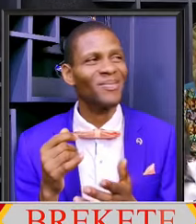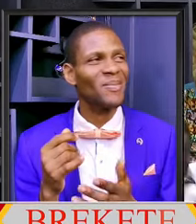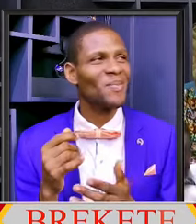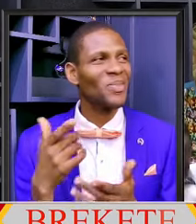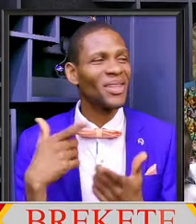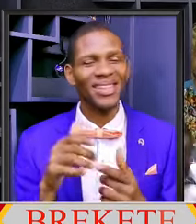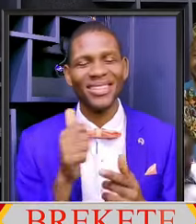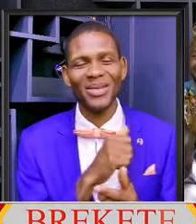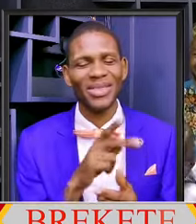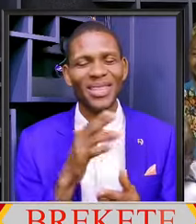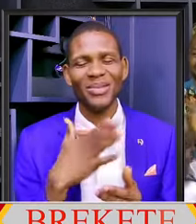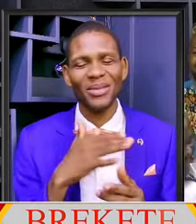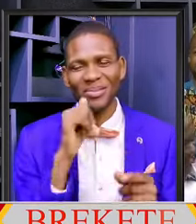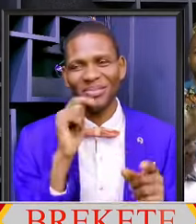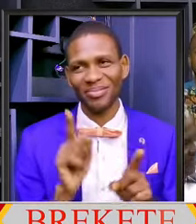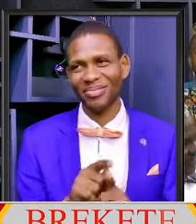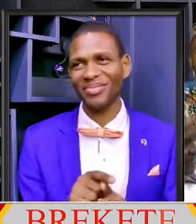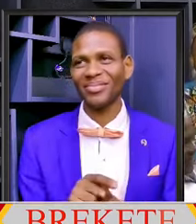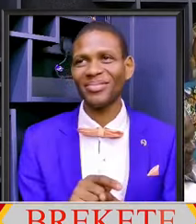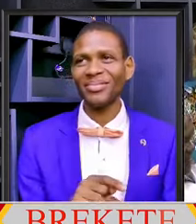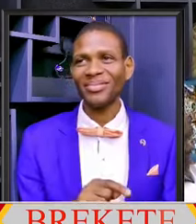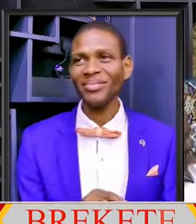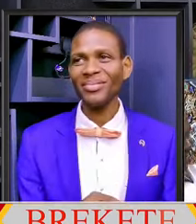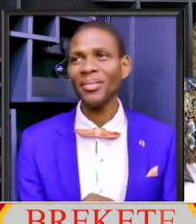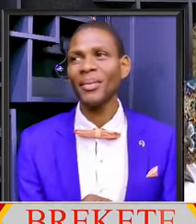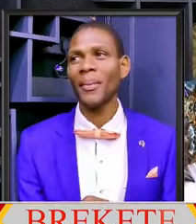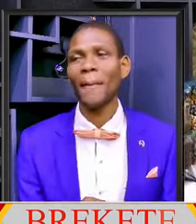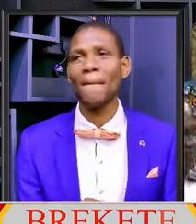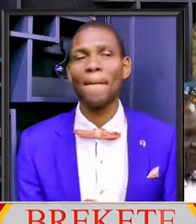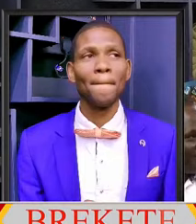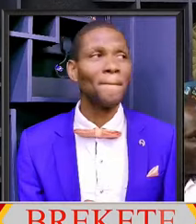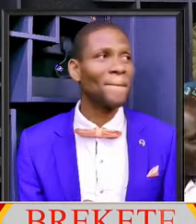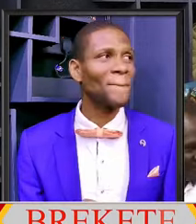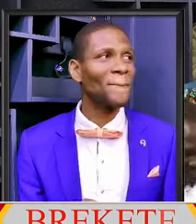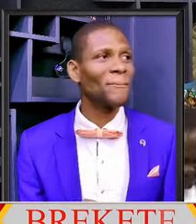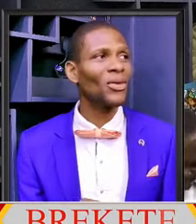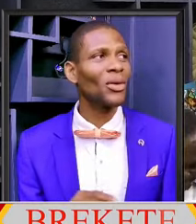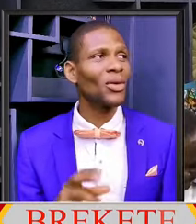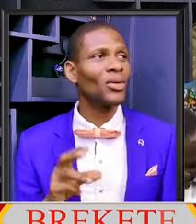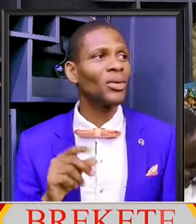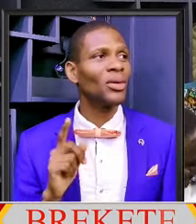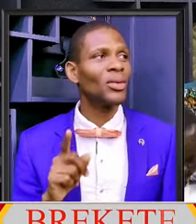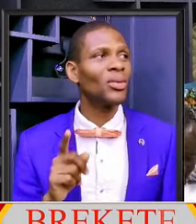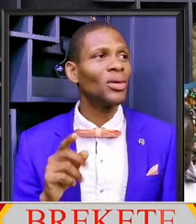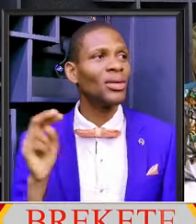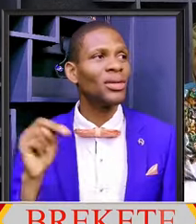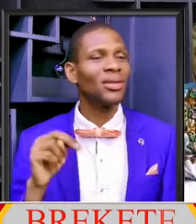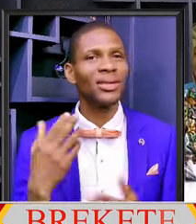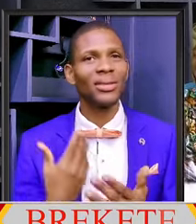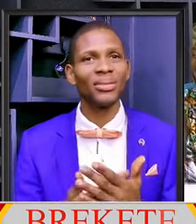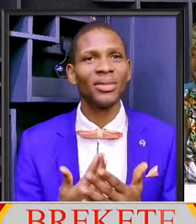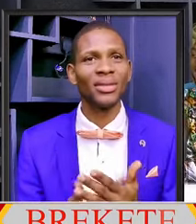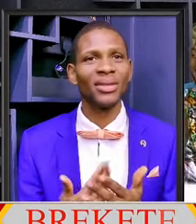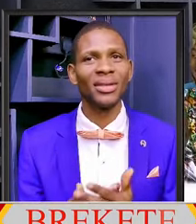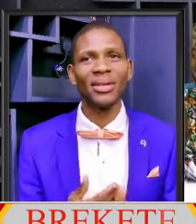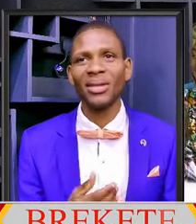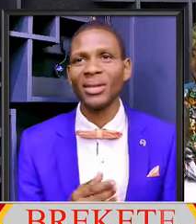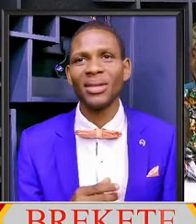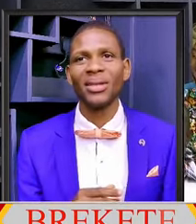before. Make we appreciate my sister. Thank you. Yeah, nobody win this money. Kai.